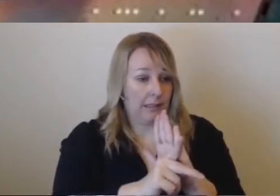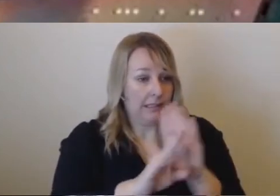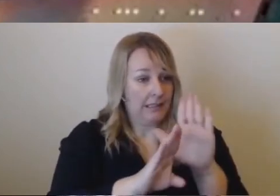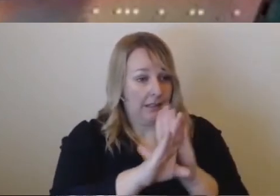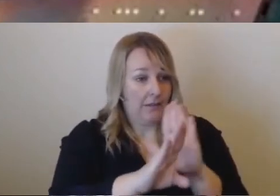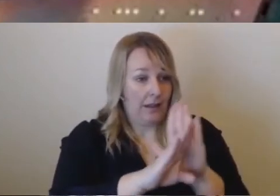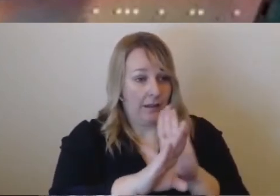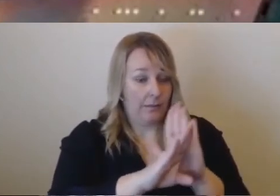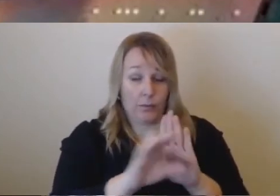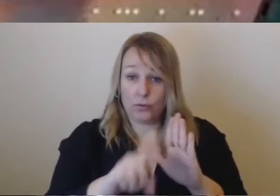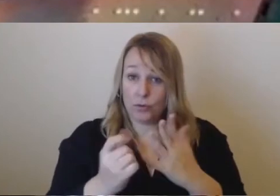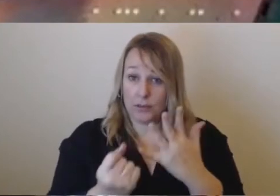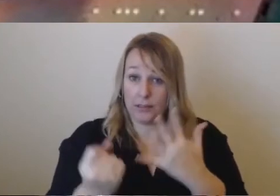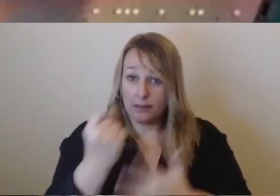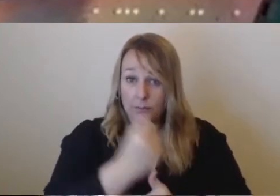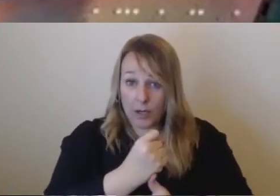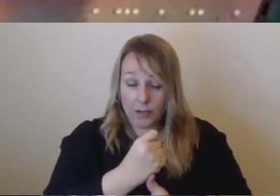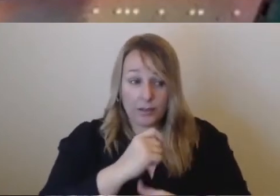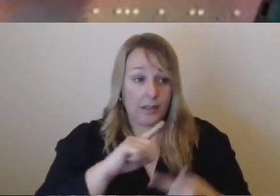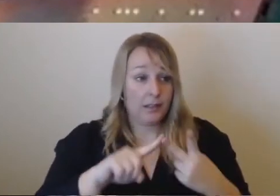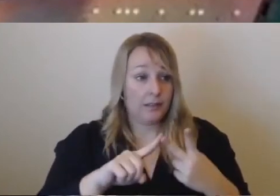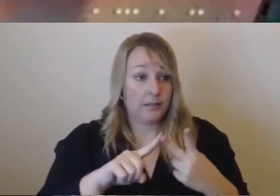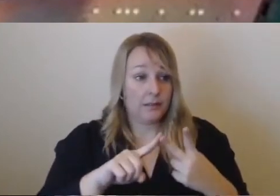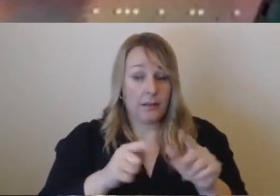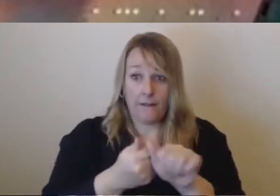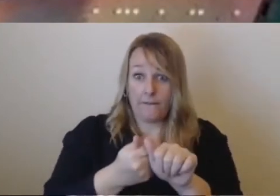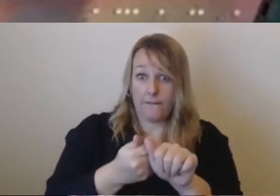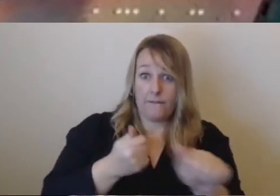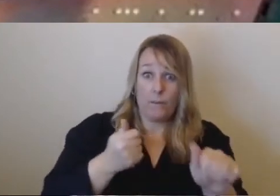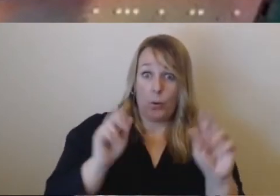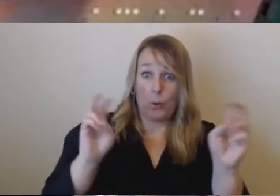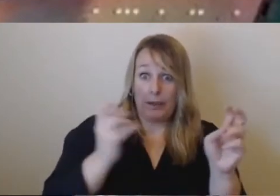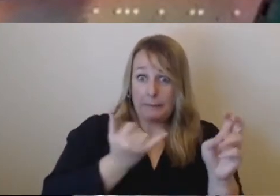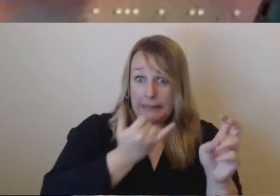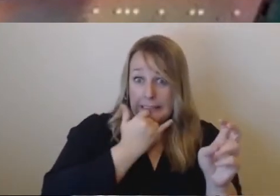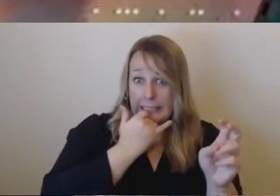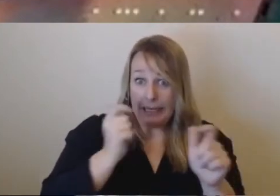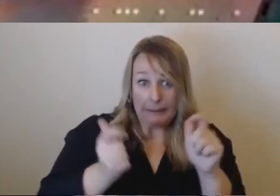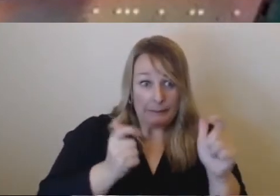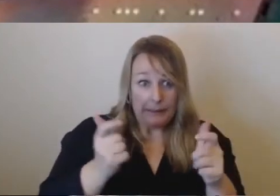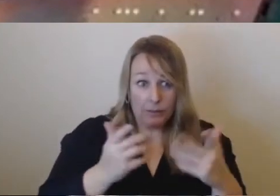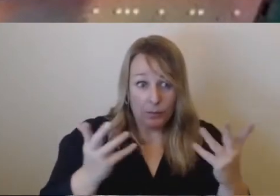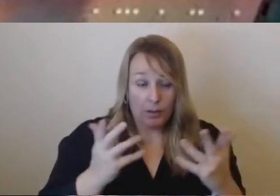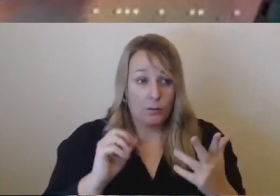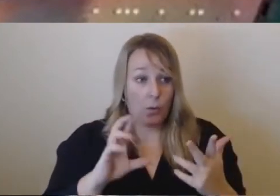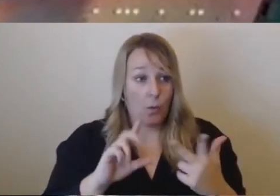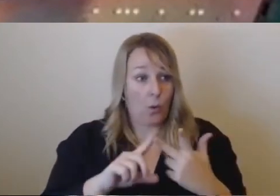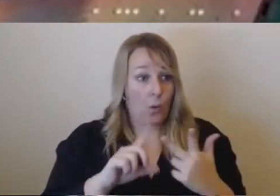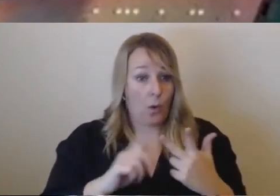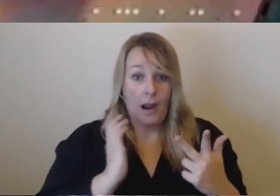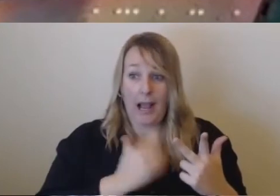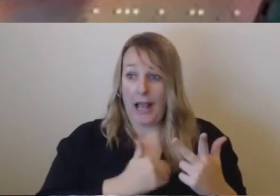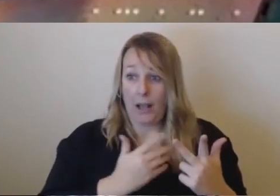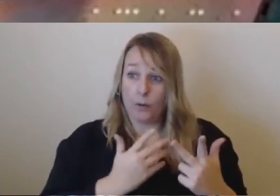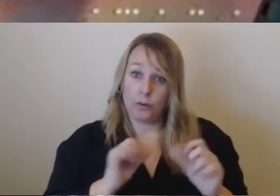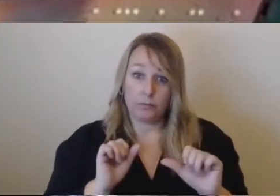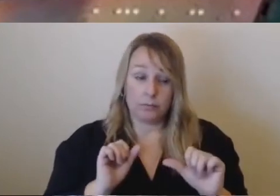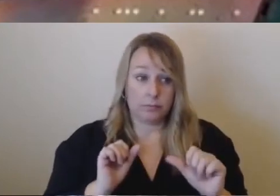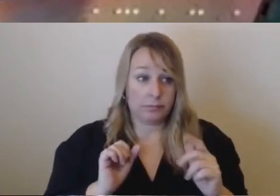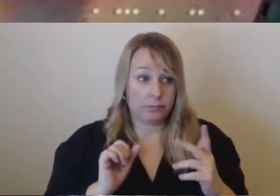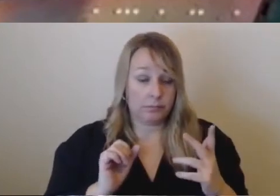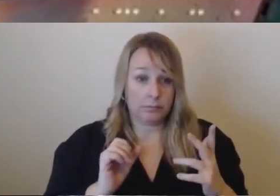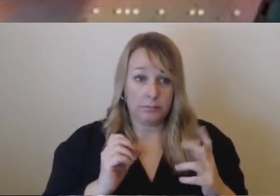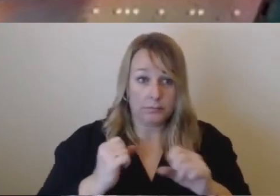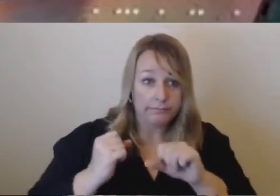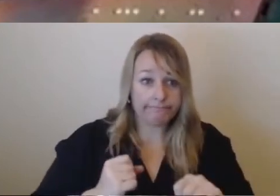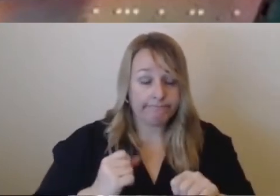either prioritizing, avoiding, the big mistake to avoid, the one piece of leverage that we have against this incredibly